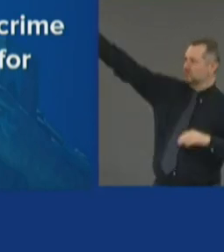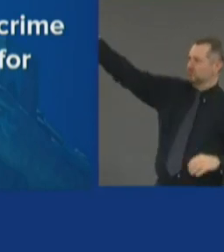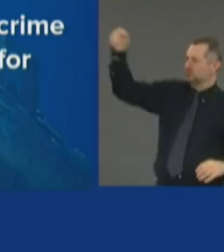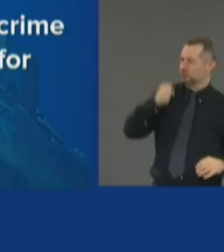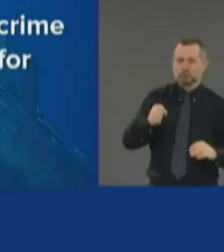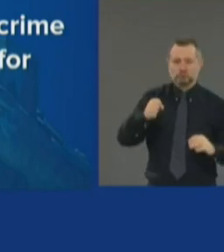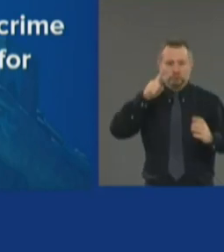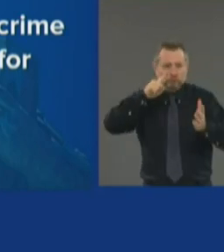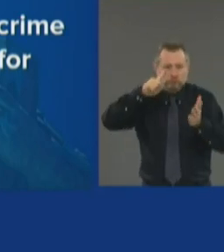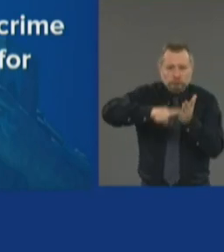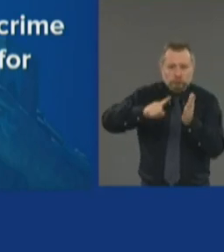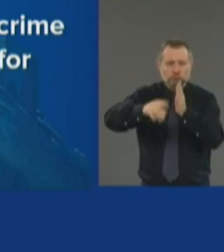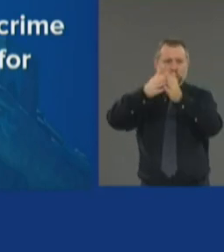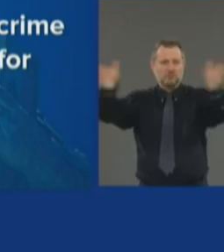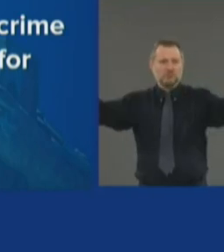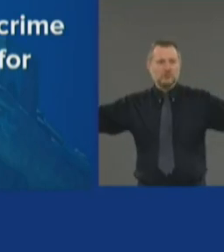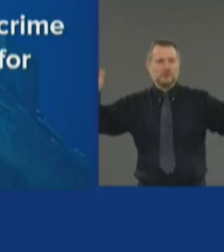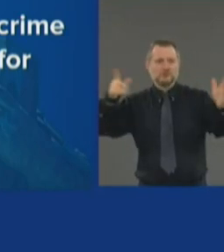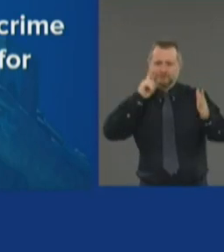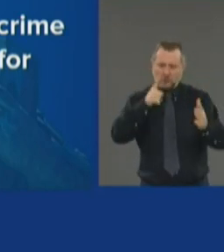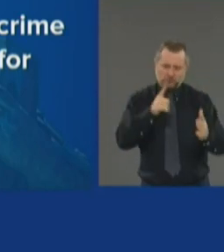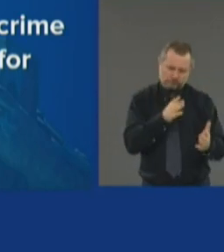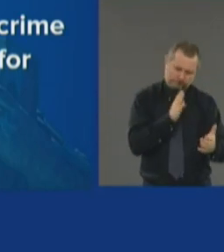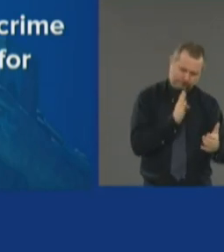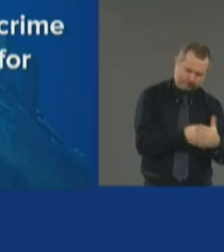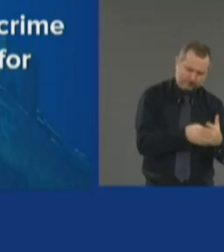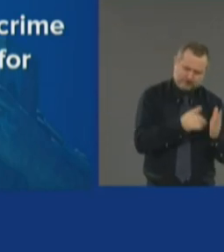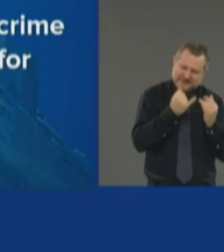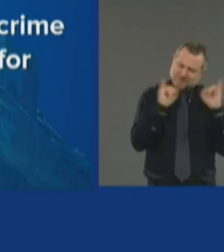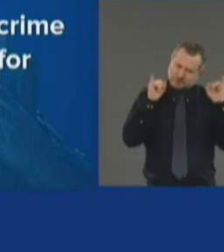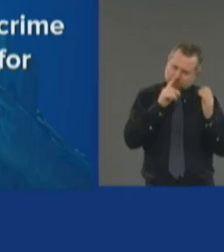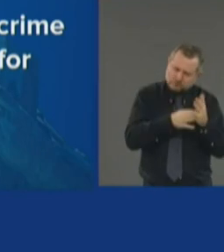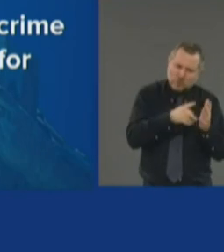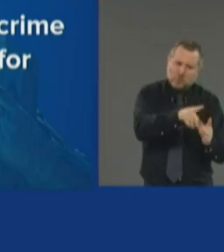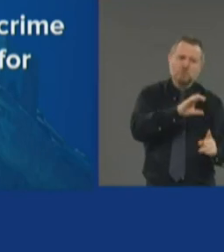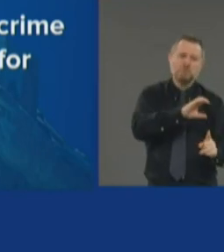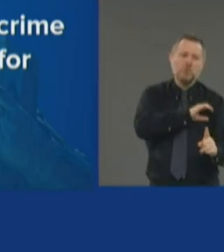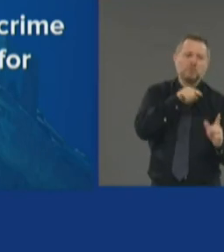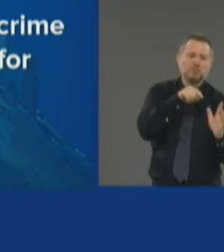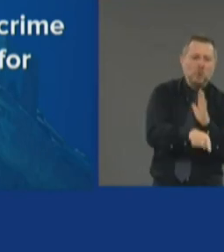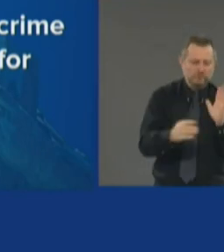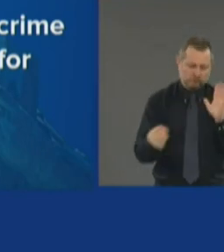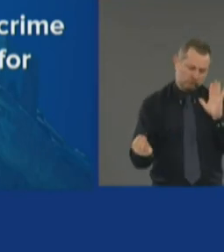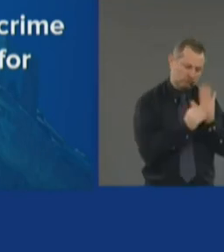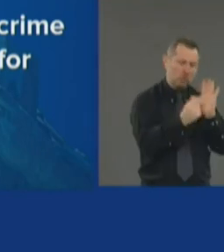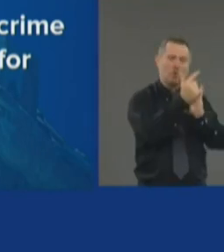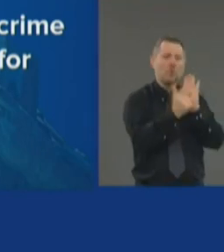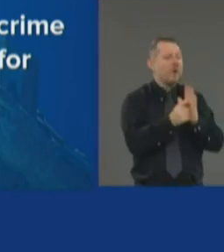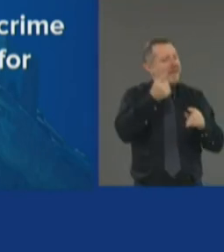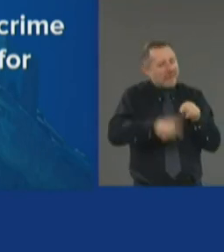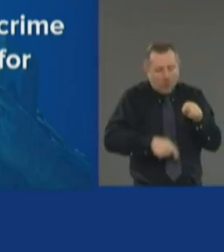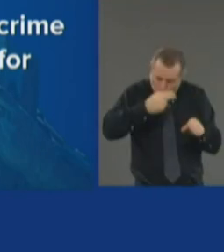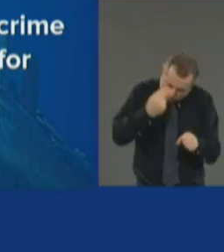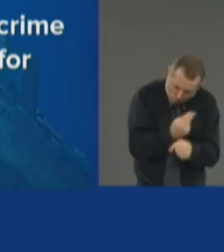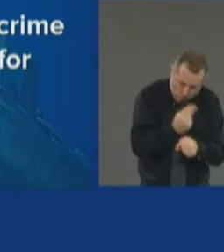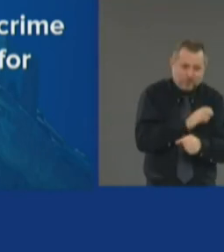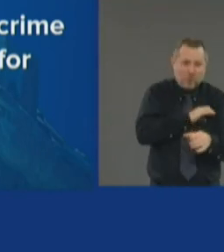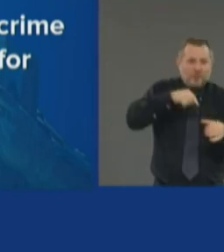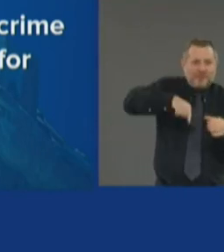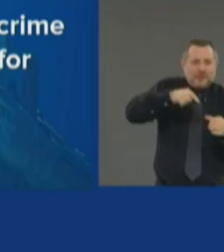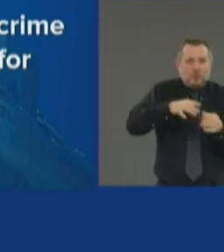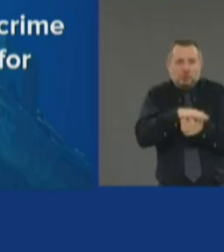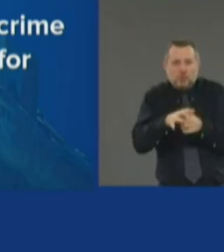prosecutor. That should be codified in law. I did it 5 years ago. But these are